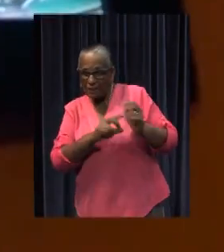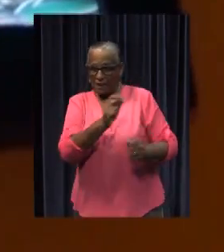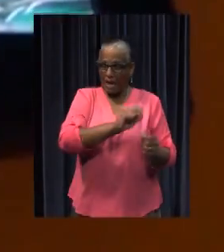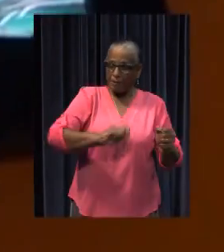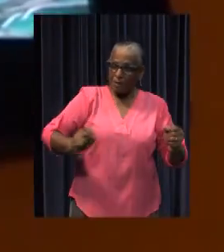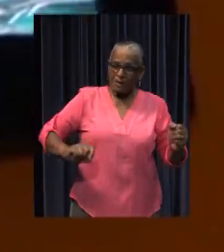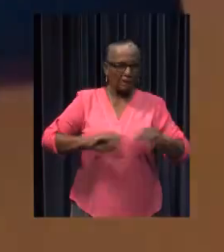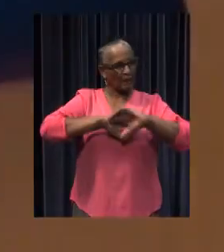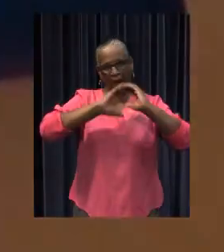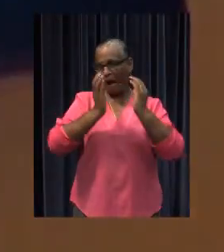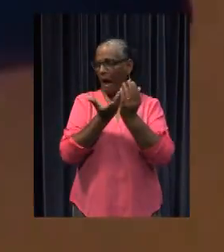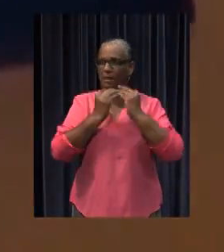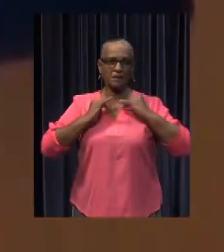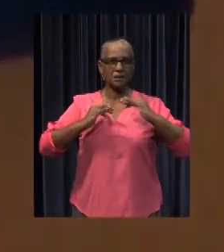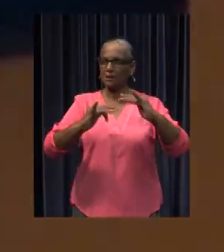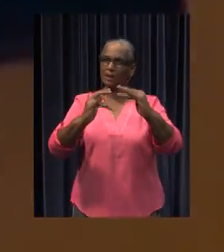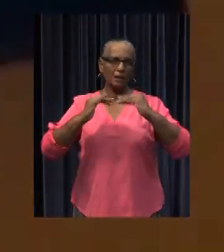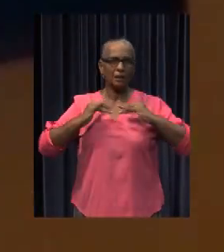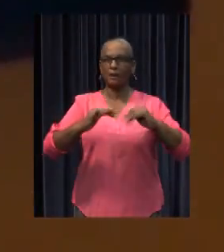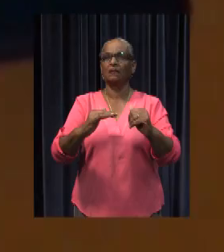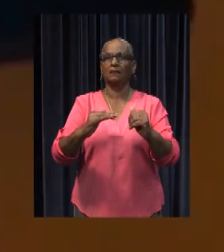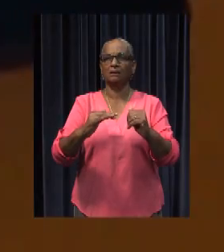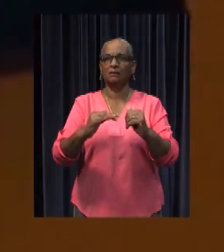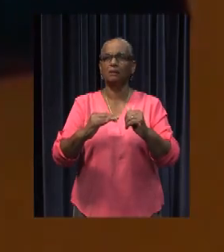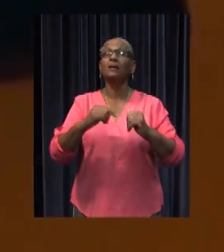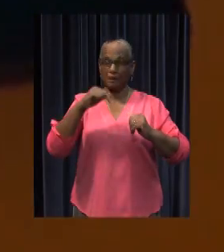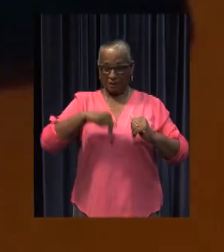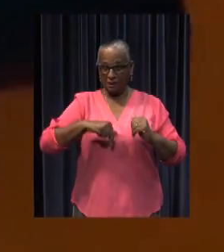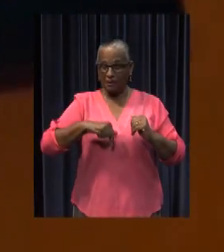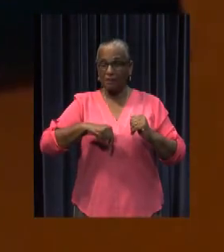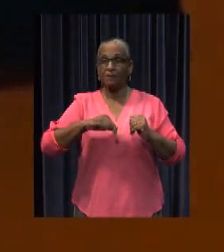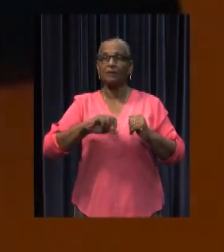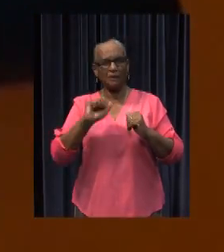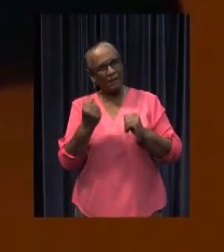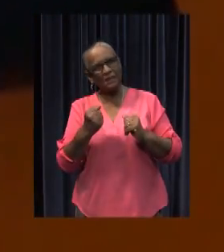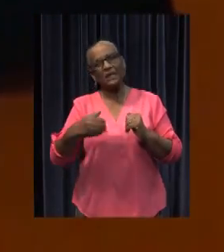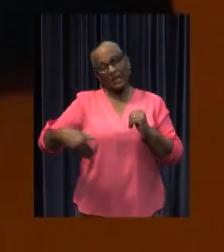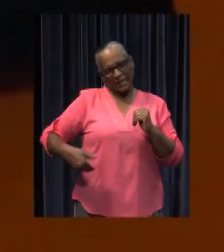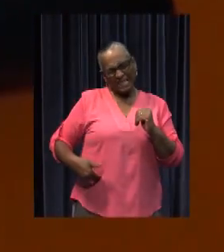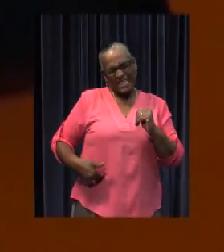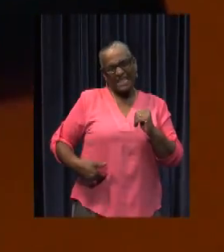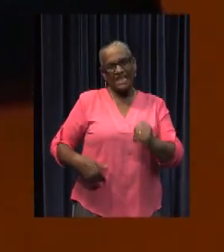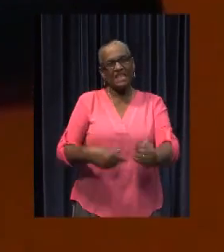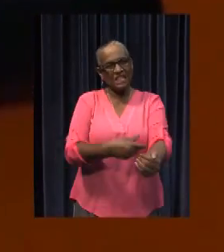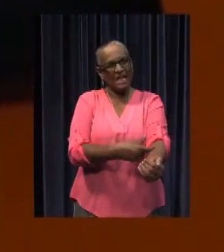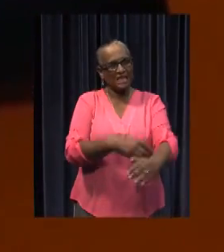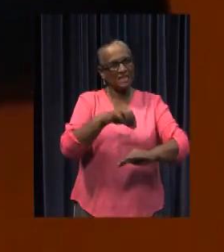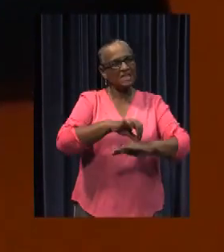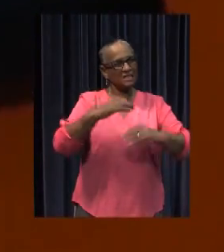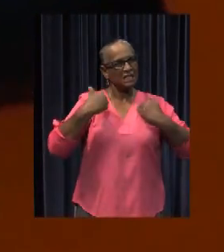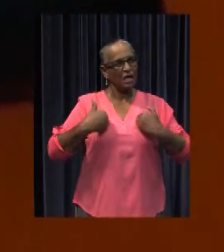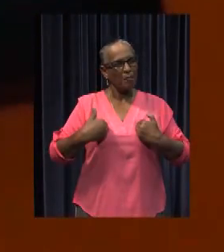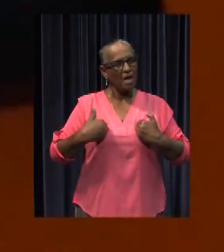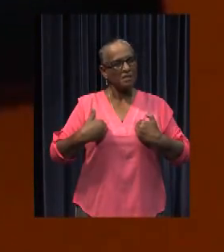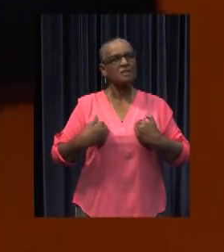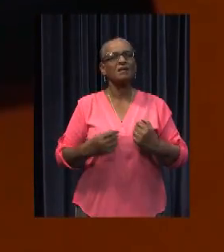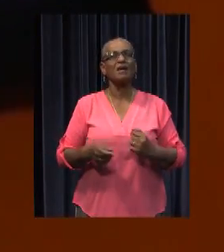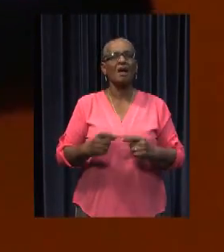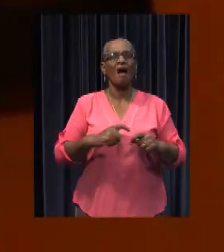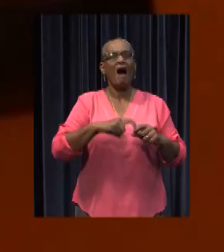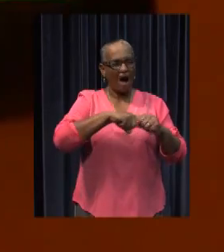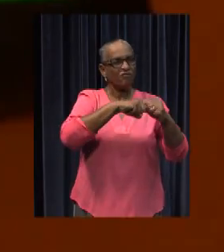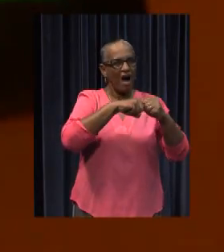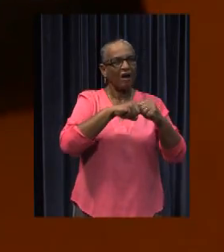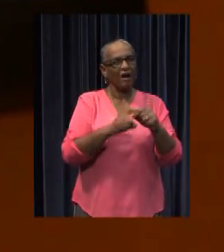the Commission is busy to put all technical and administrative things in order. Despite this, a kidney